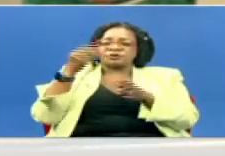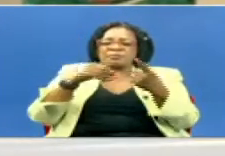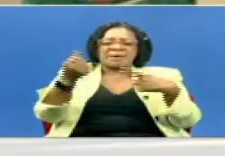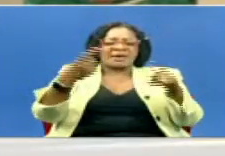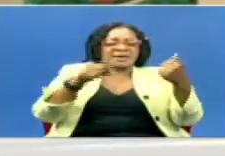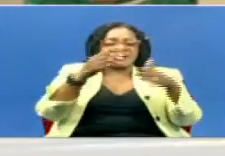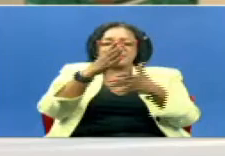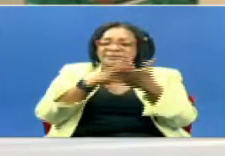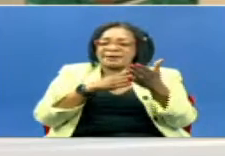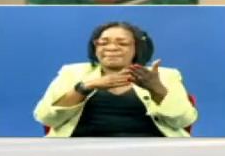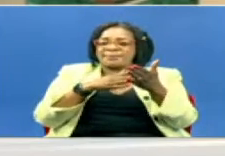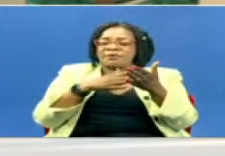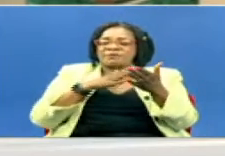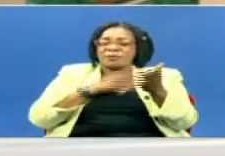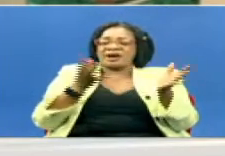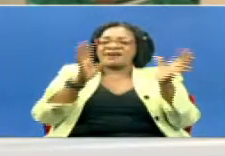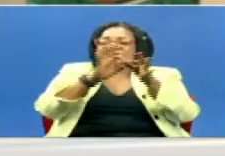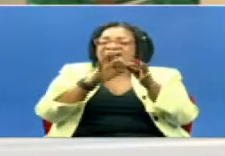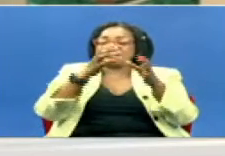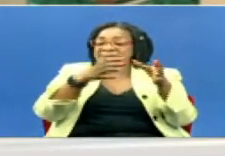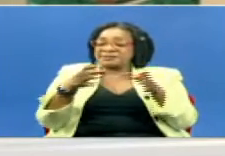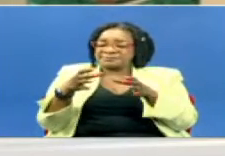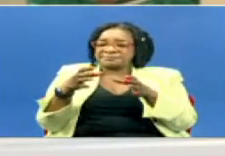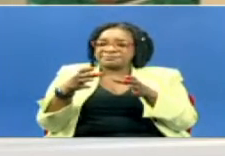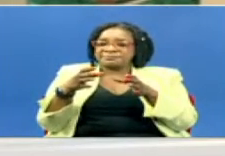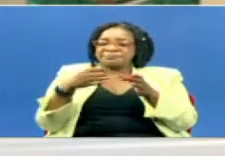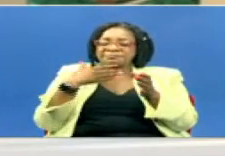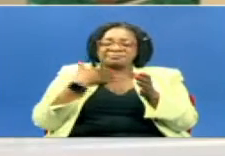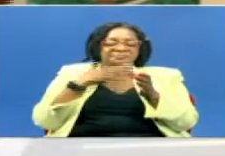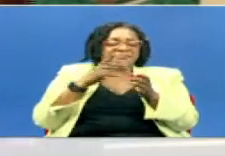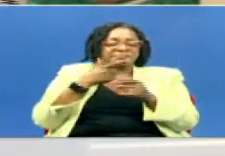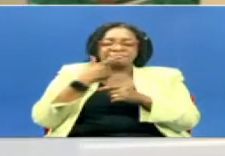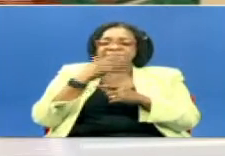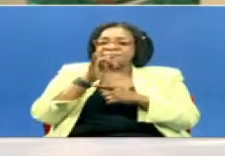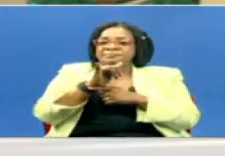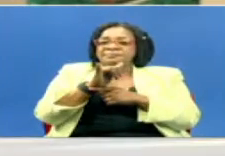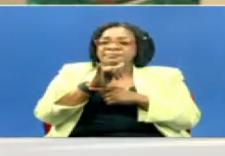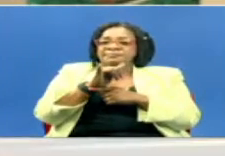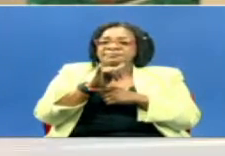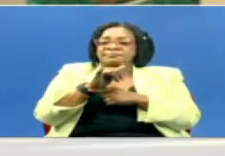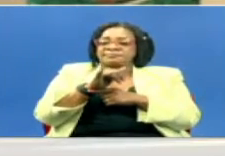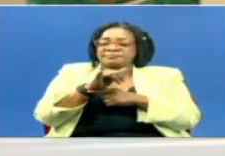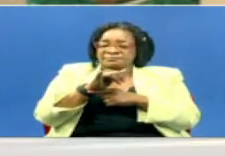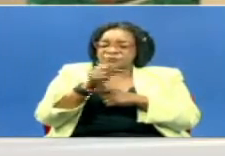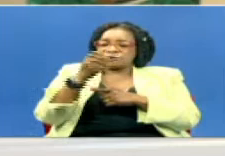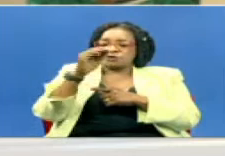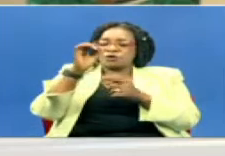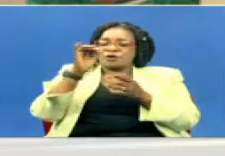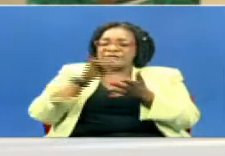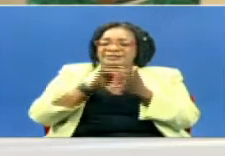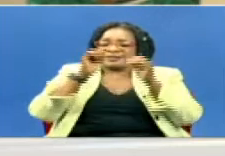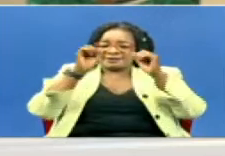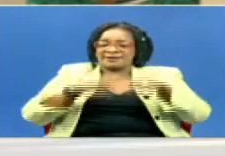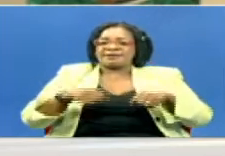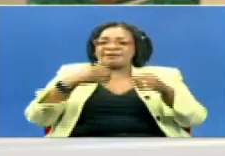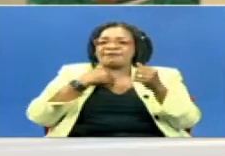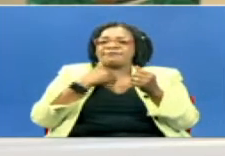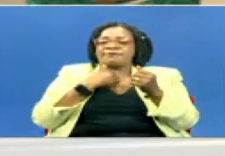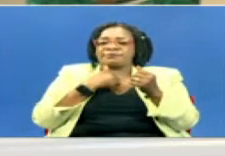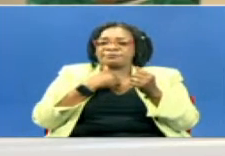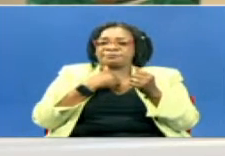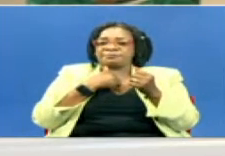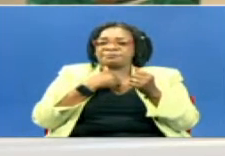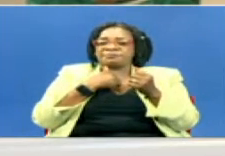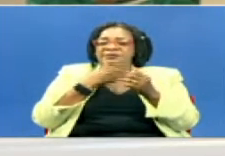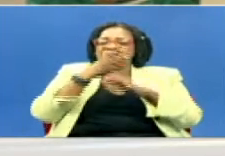our affiliate parties. I don't want to mention them. State capture of parliament so they can have a false